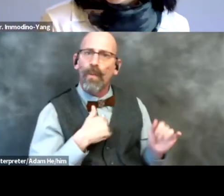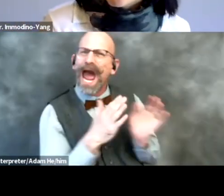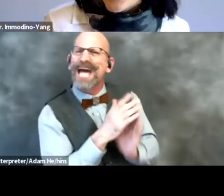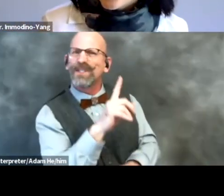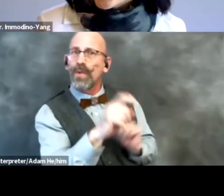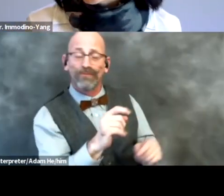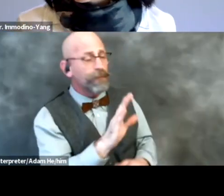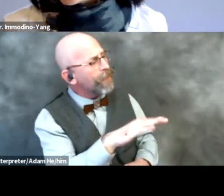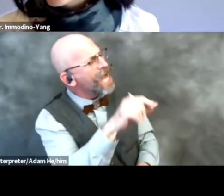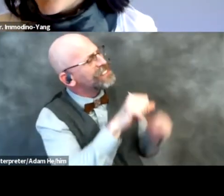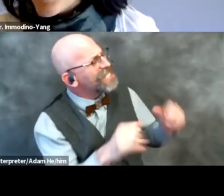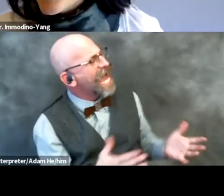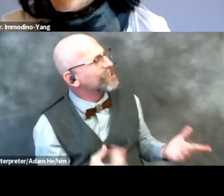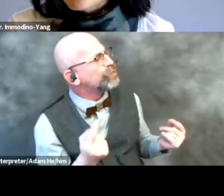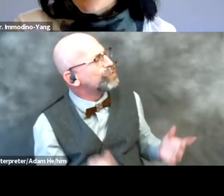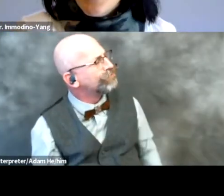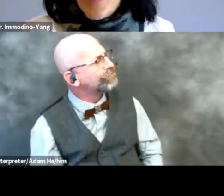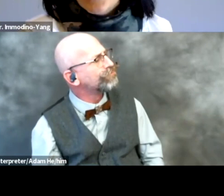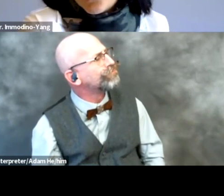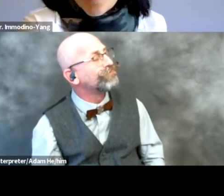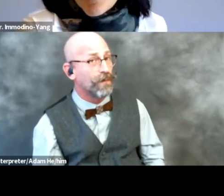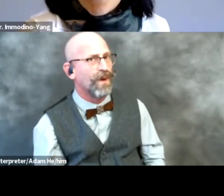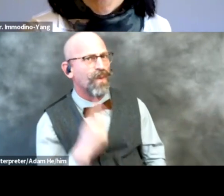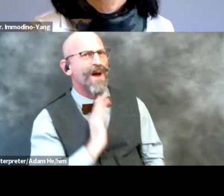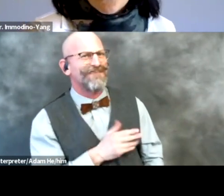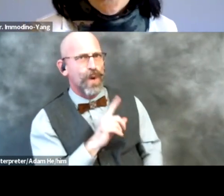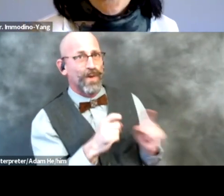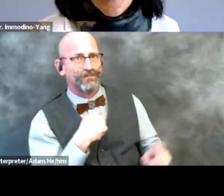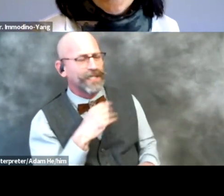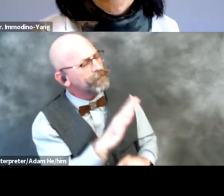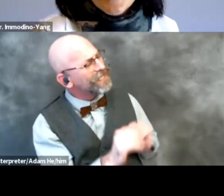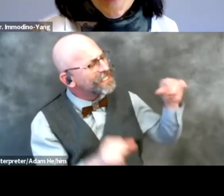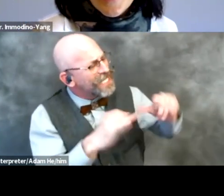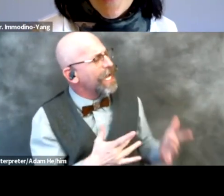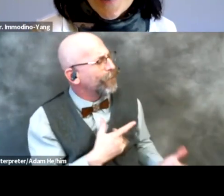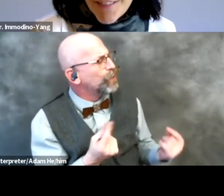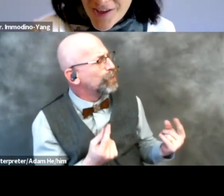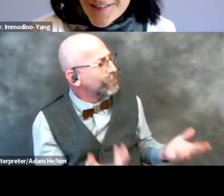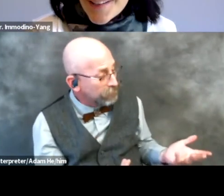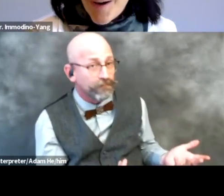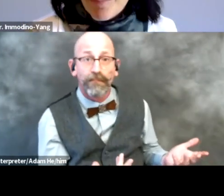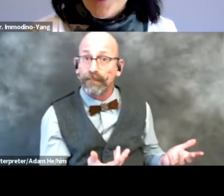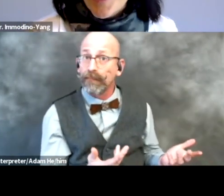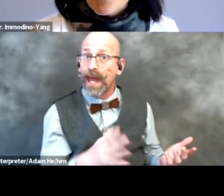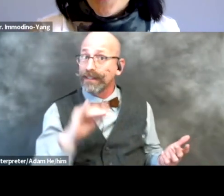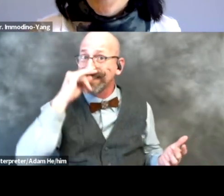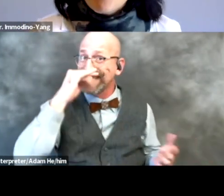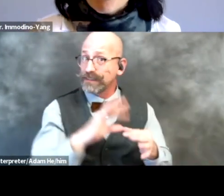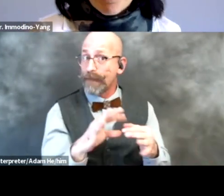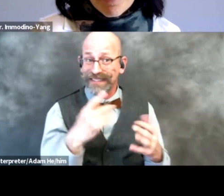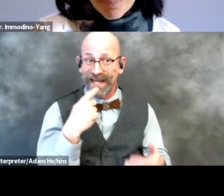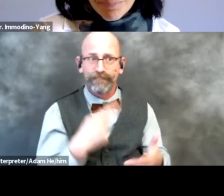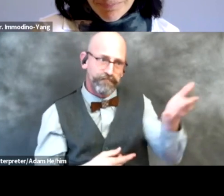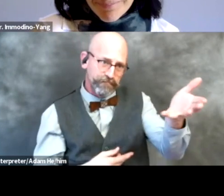this was one of the interview questions we had for them at the beginning, just in a private little interview. And kids said things like this. I'll put it up for you.